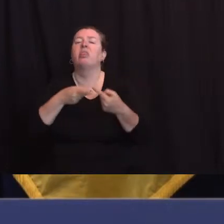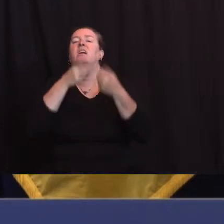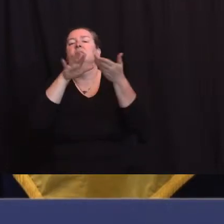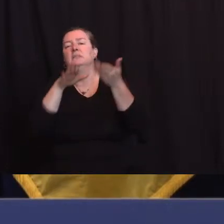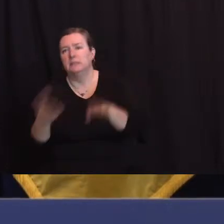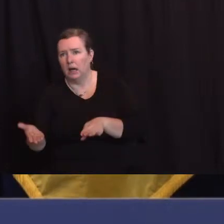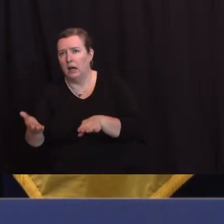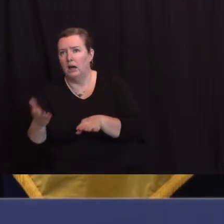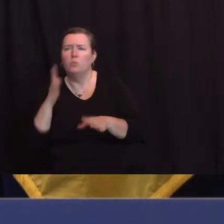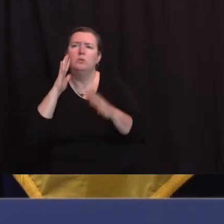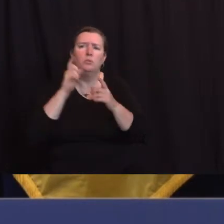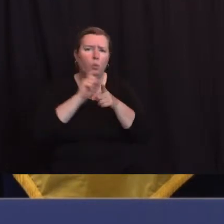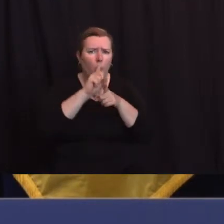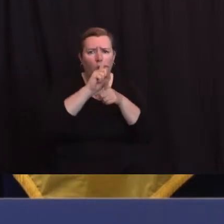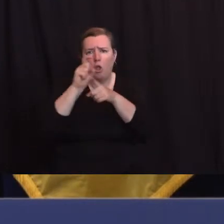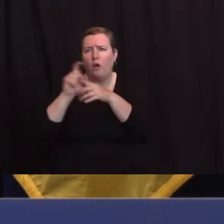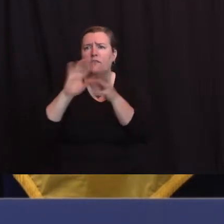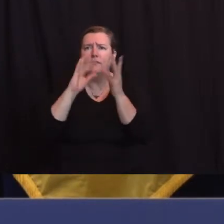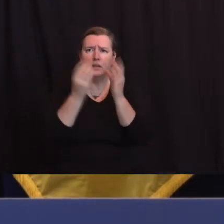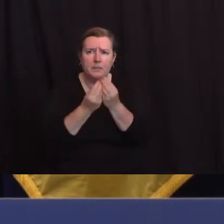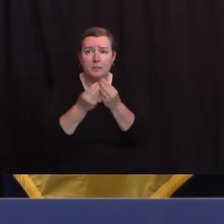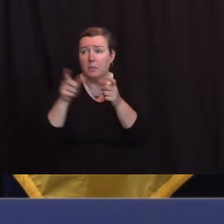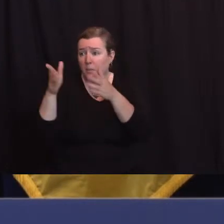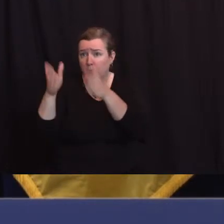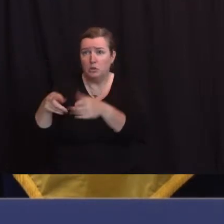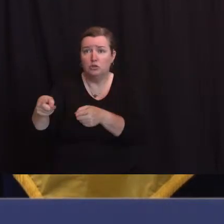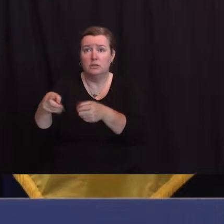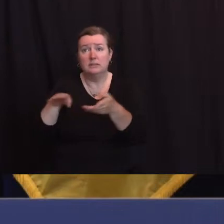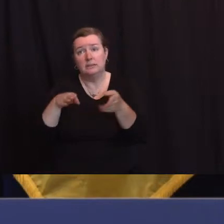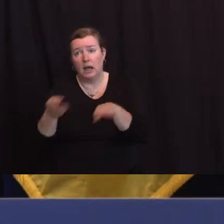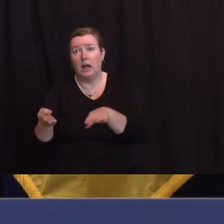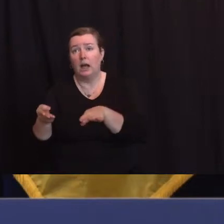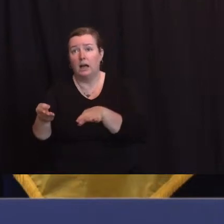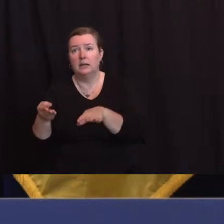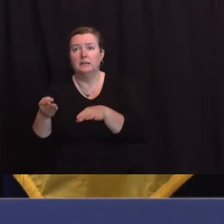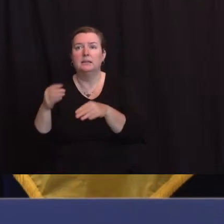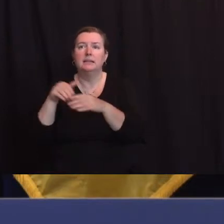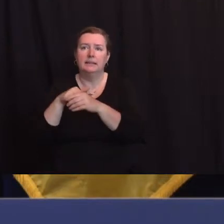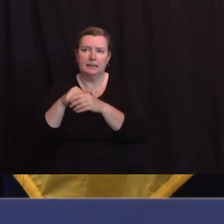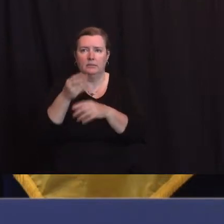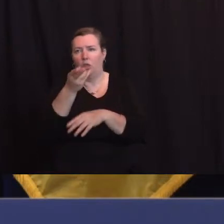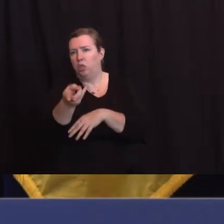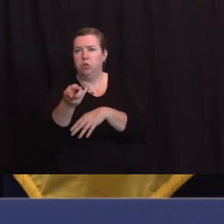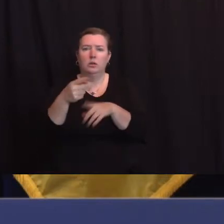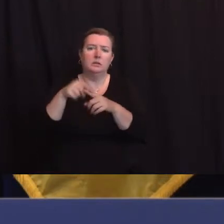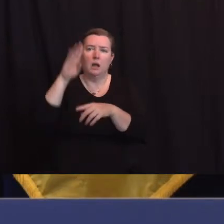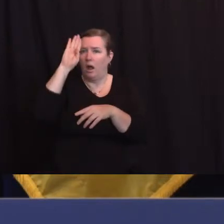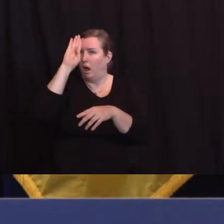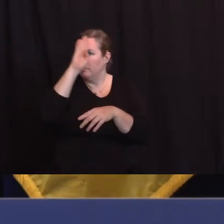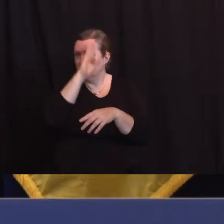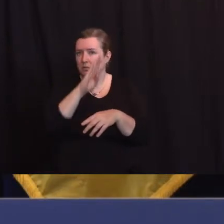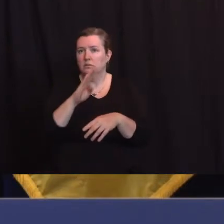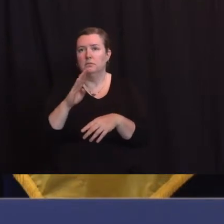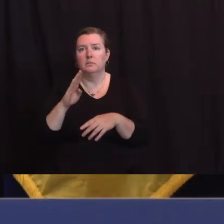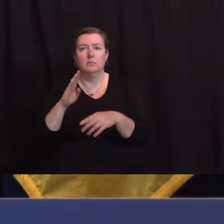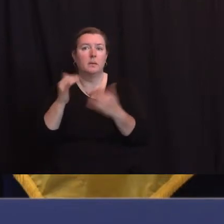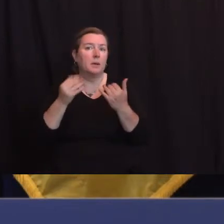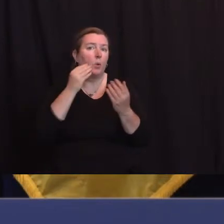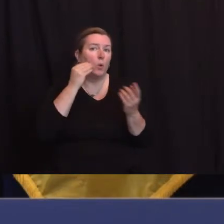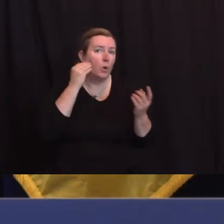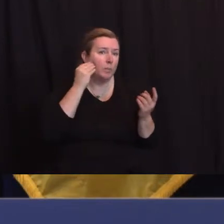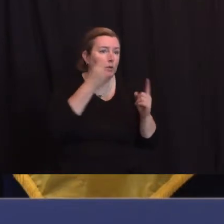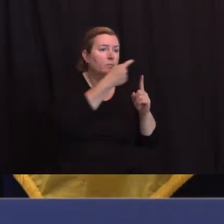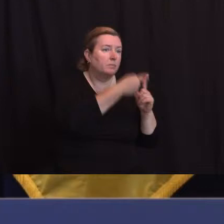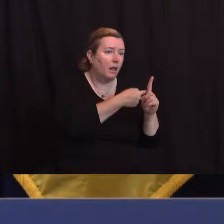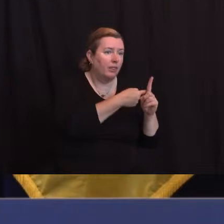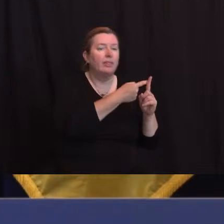where the lost loved one had been in the hospital battling it, had been battling it at home for a month and then in the hospital for a couple of months. So